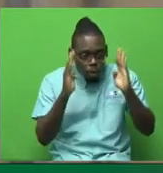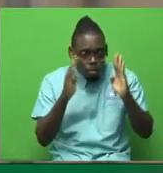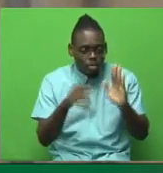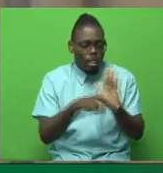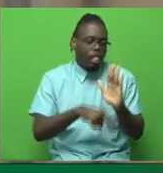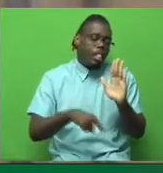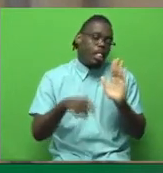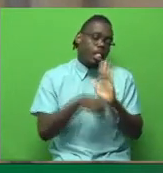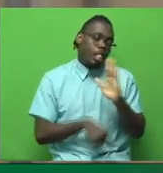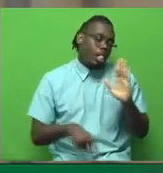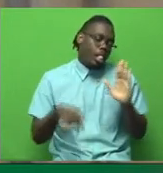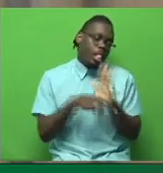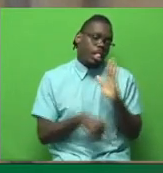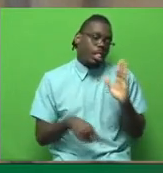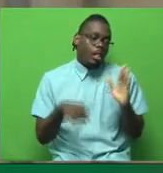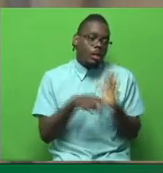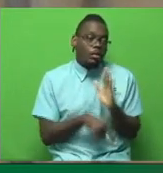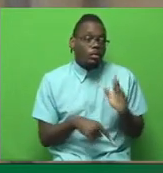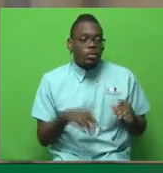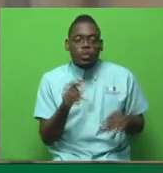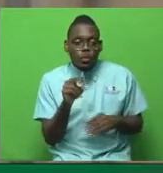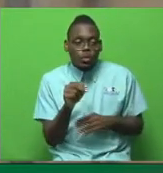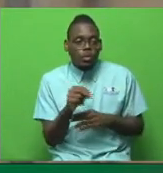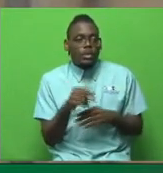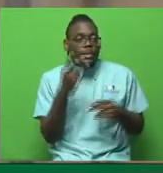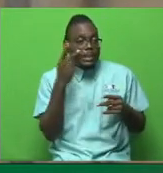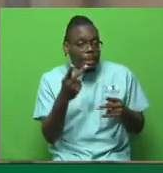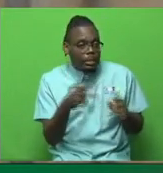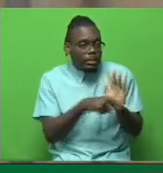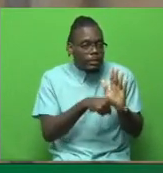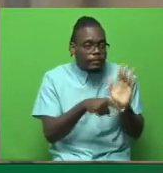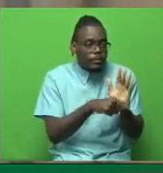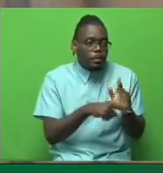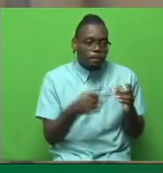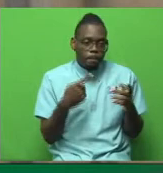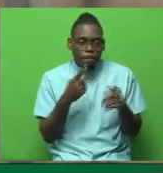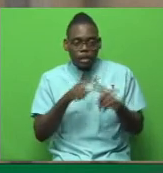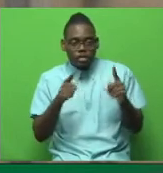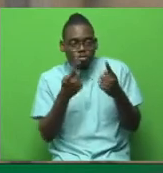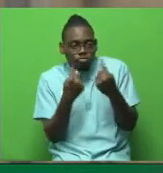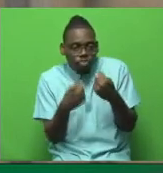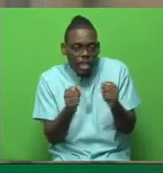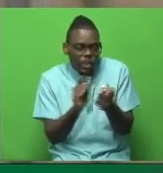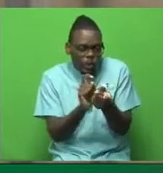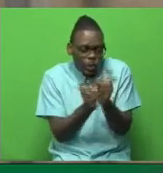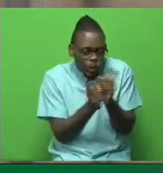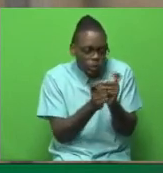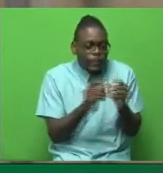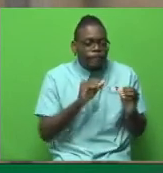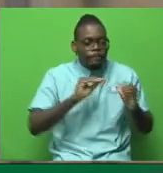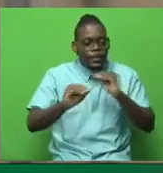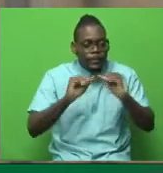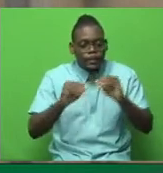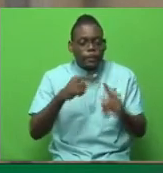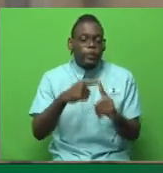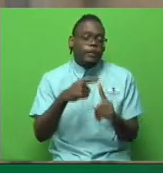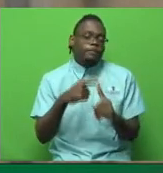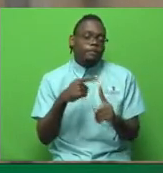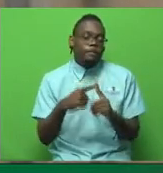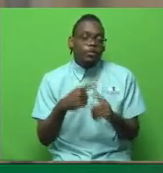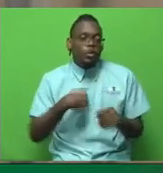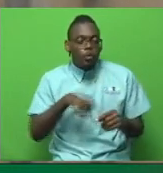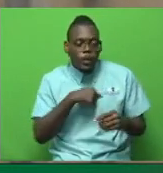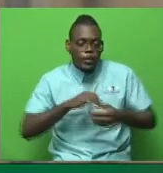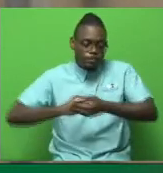you have seen as well recently that the Ministry of Education is entering into an agreement with my Lots